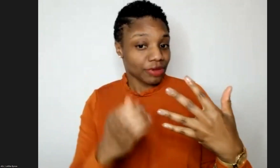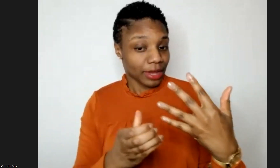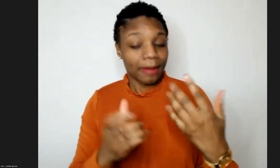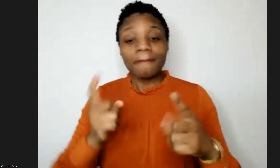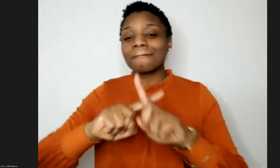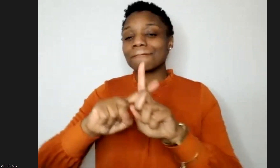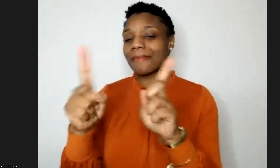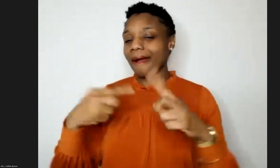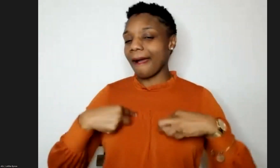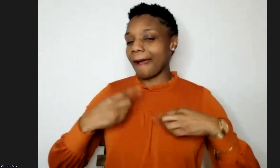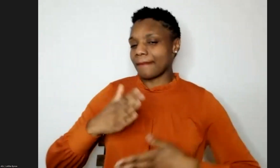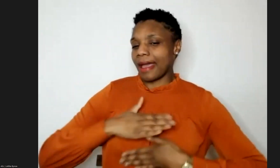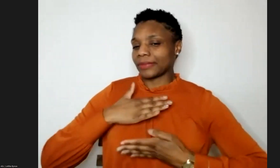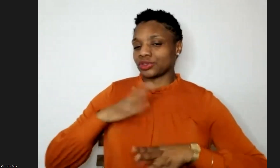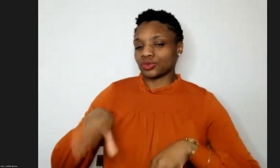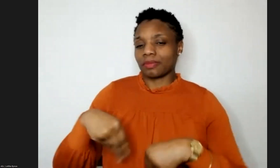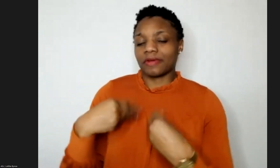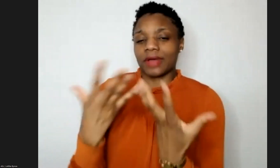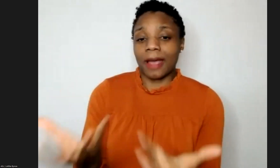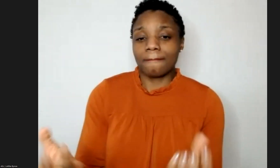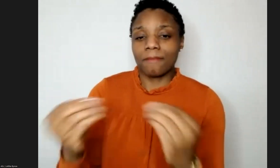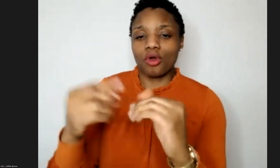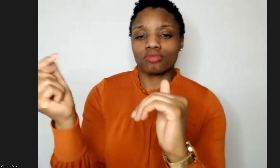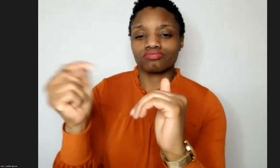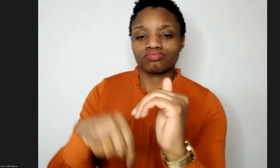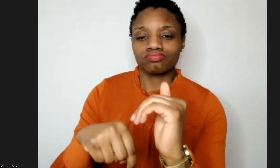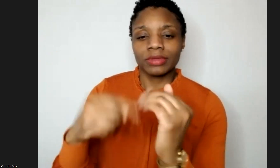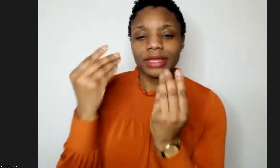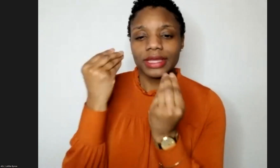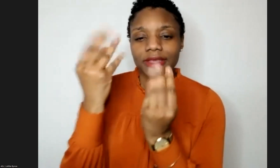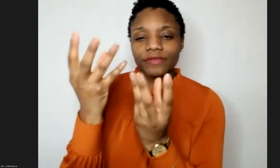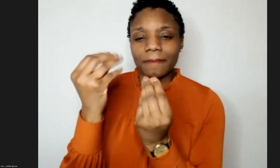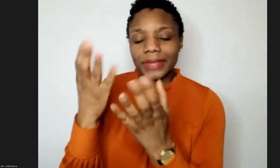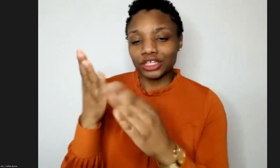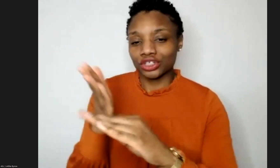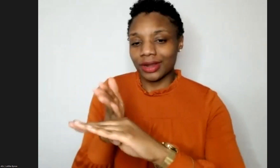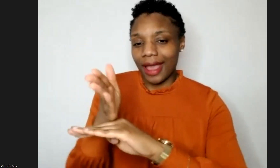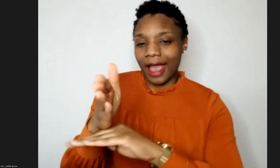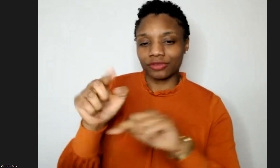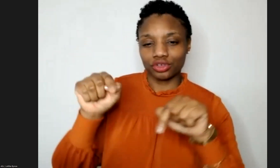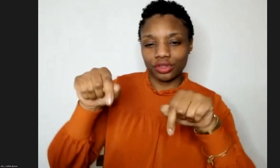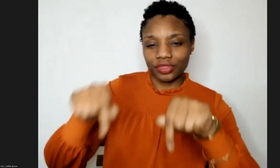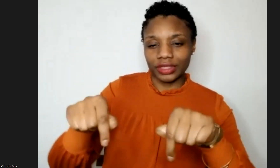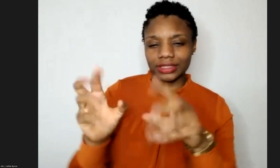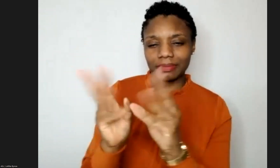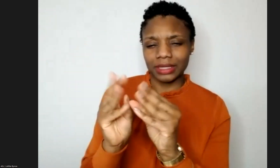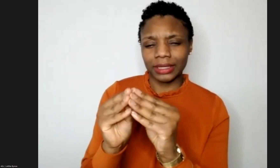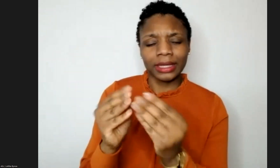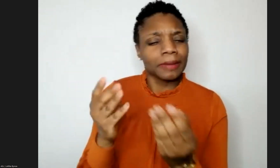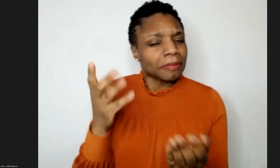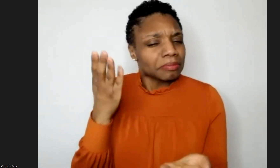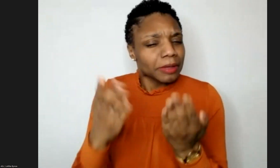information offline. So maybe we can get the person's email